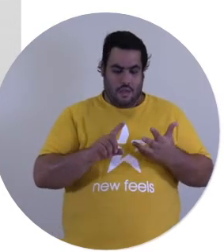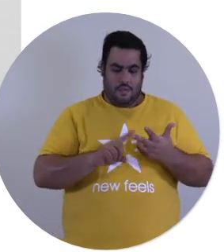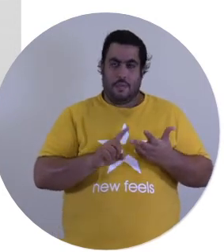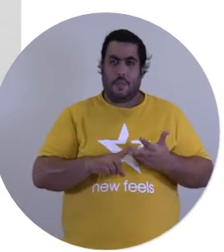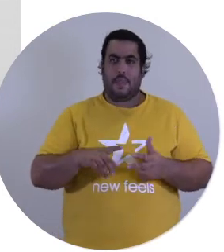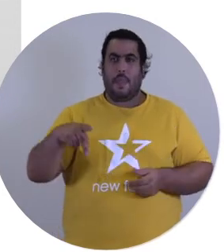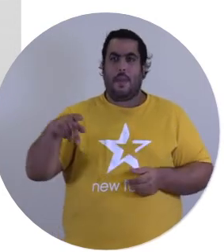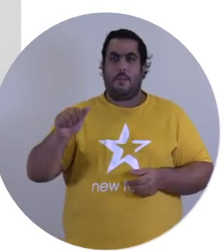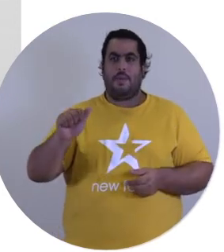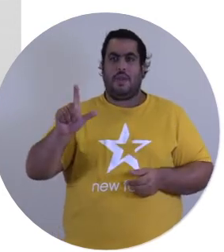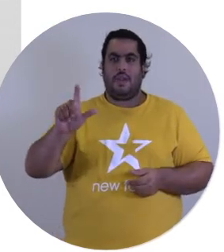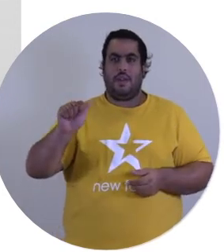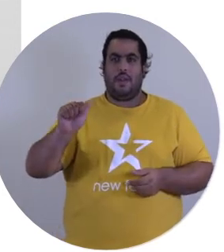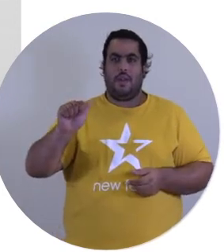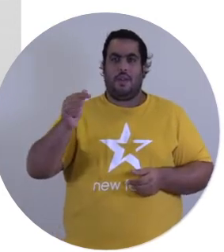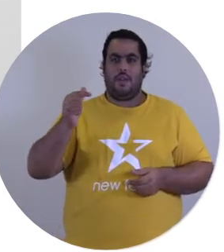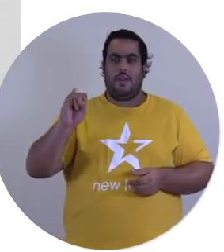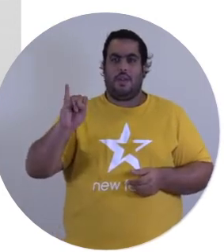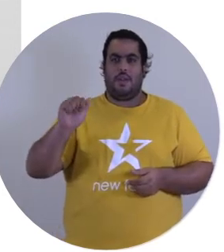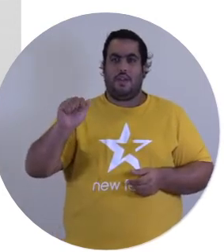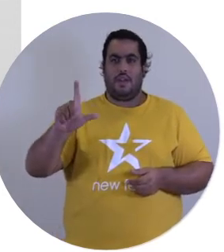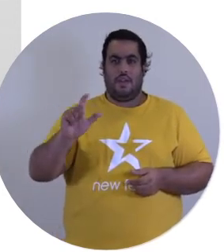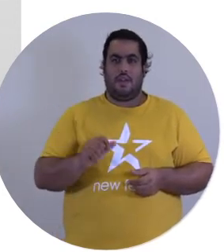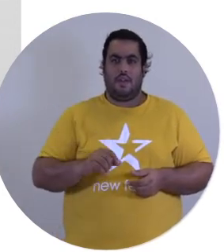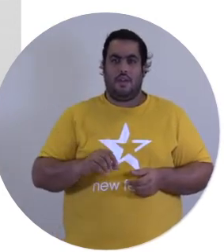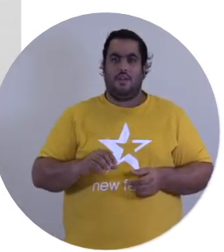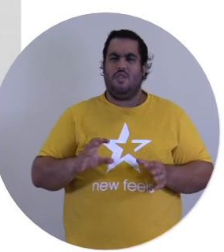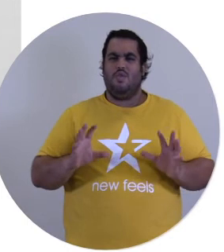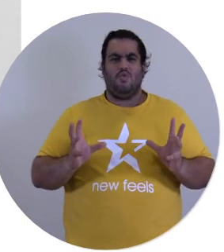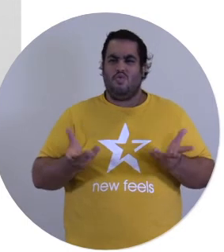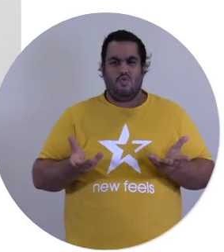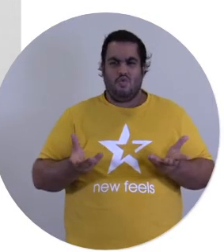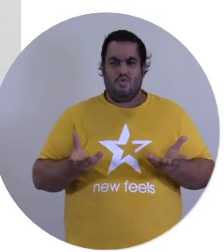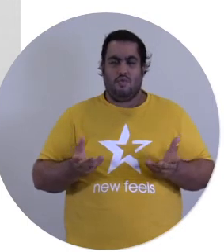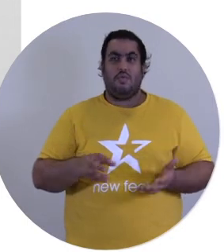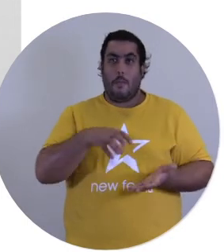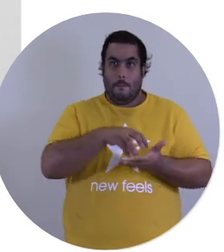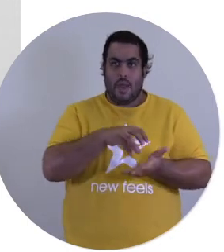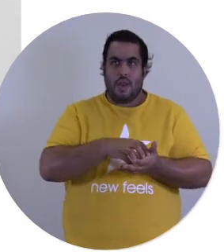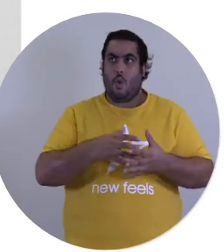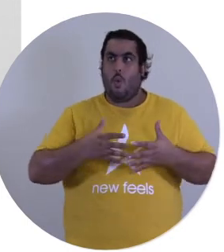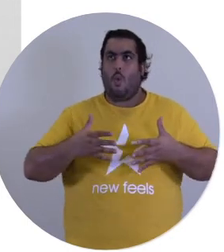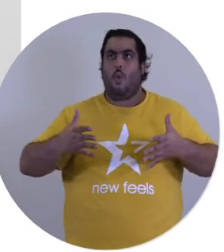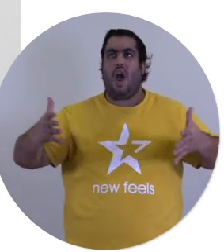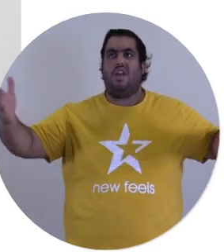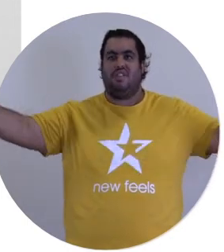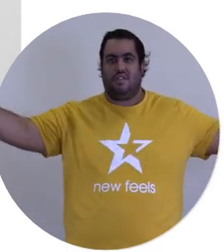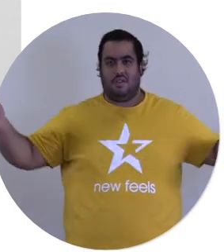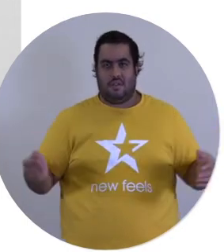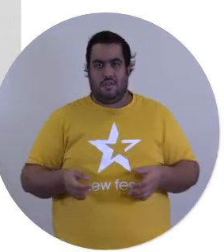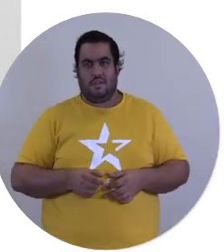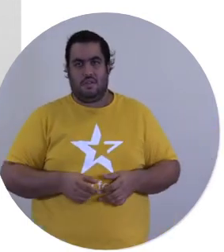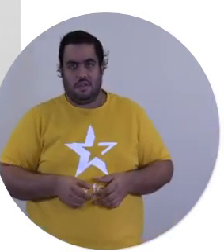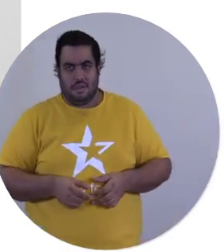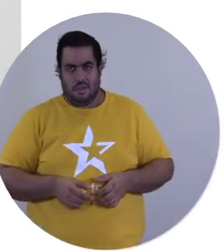Palatial. Palatial means a place that is very spacious. For example, a